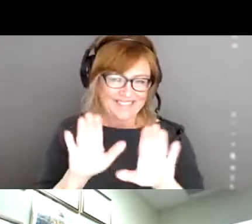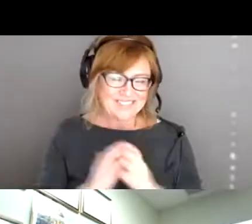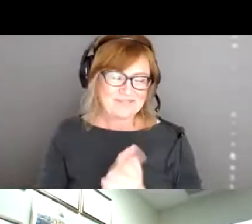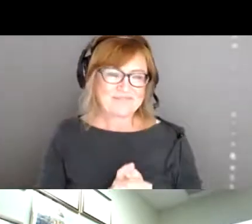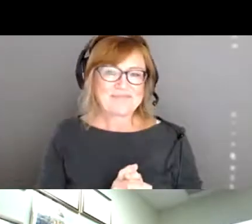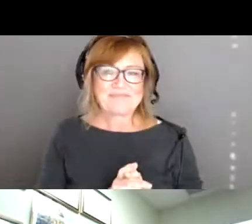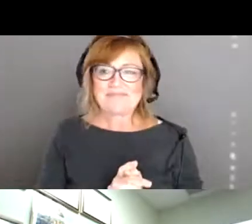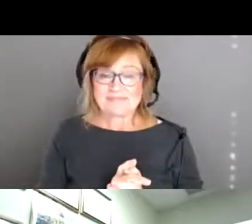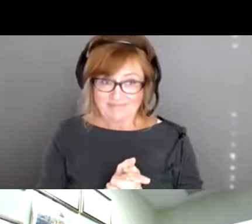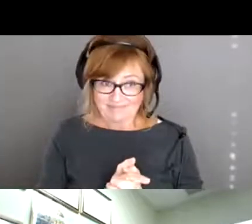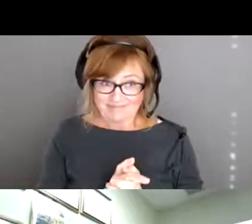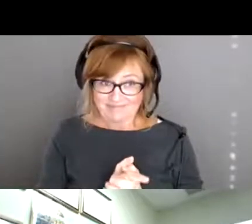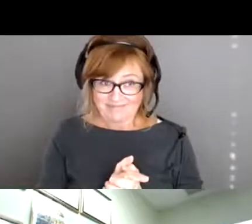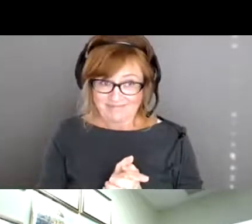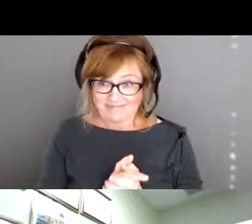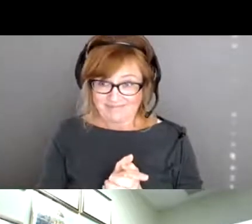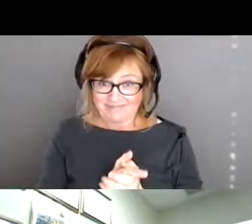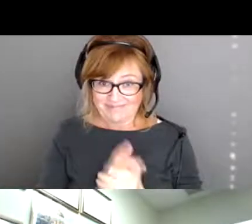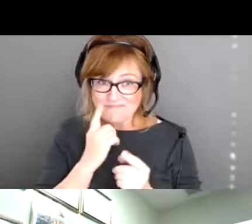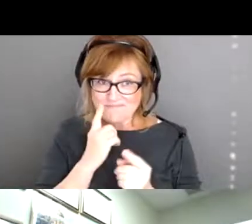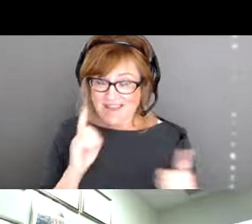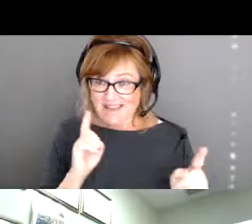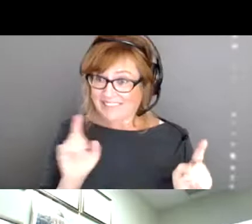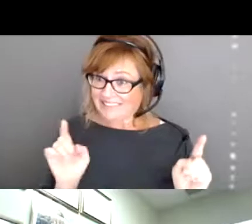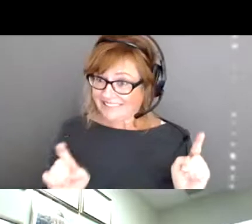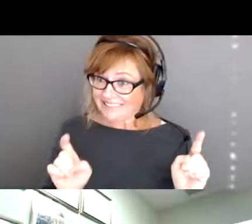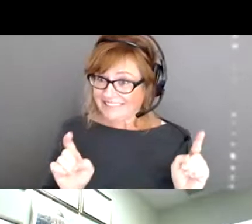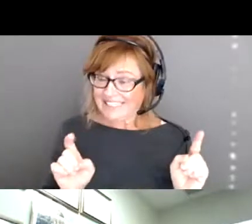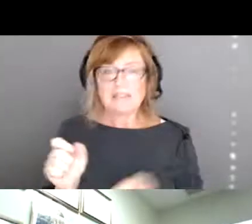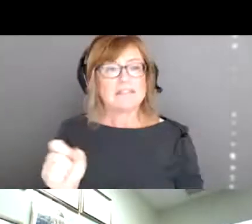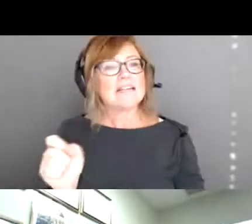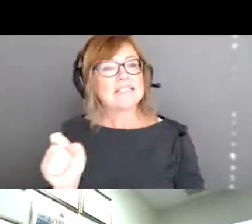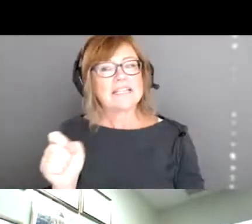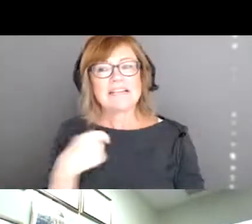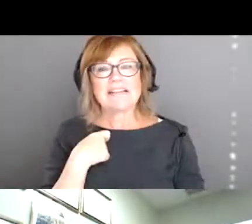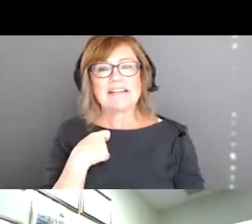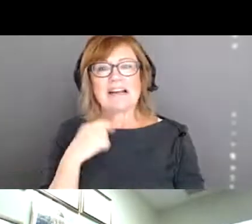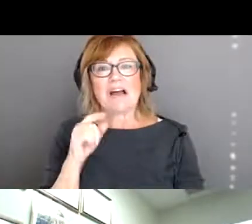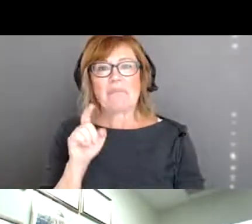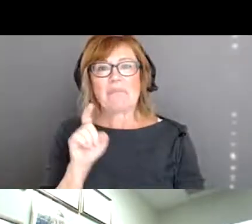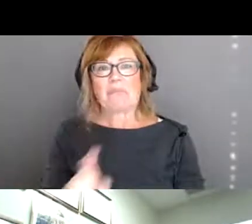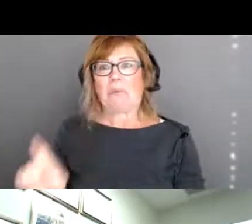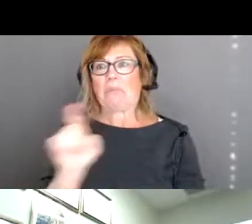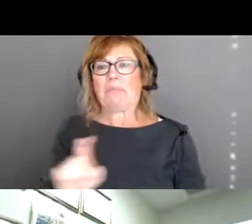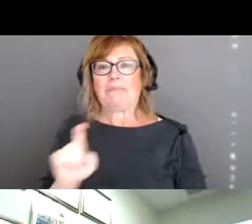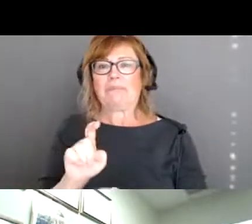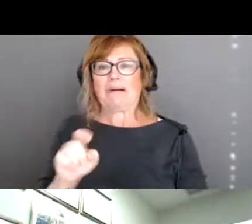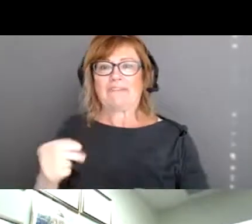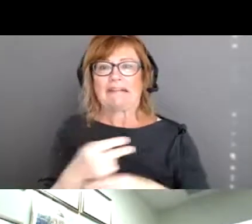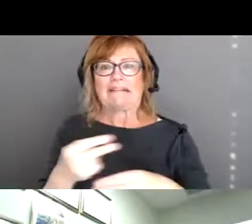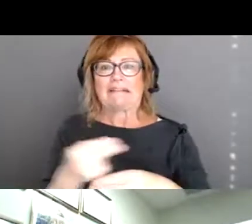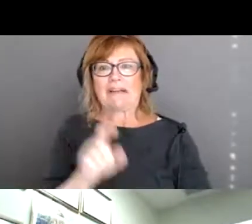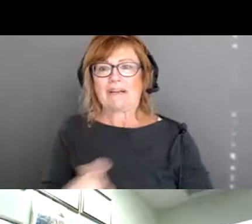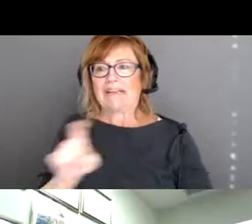Is it coming? Have you clicked it? Yes, I'm like moving the slide. So is it? Oh, it's